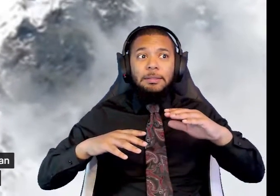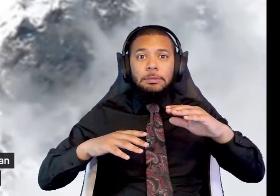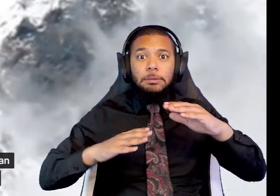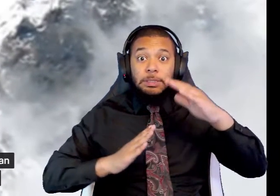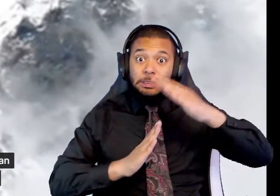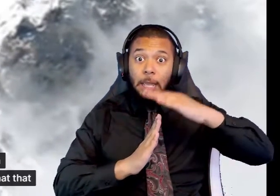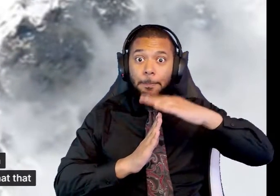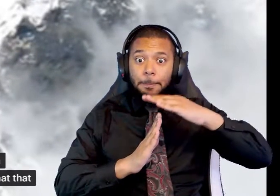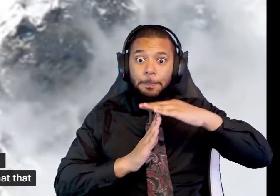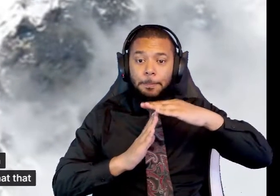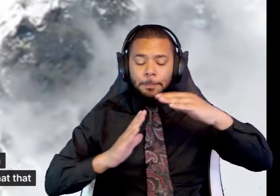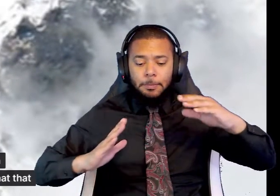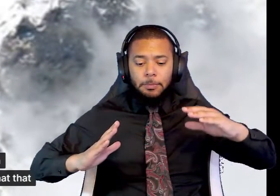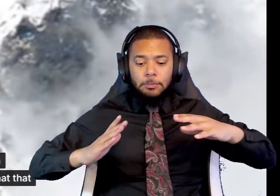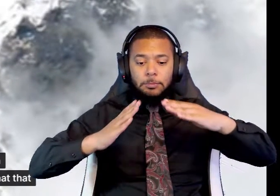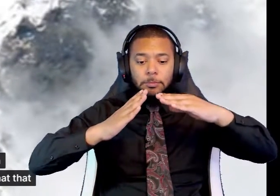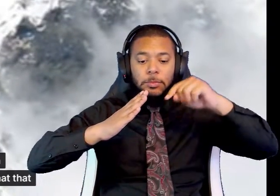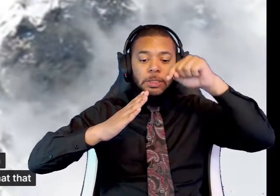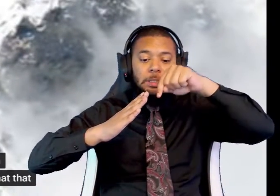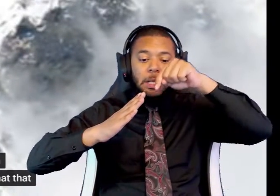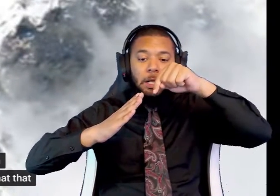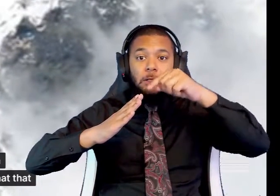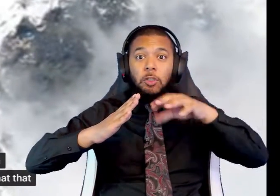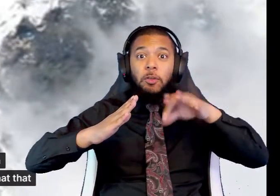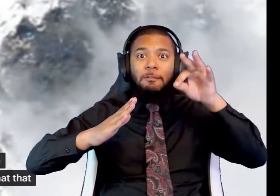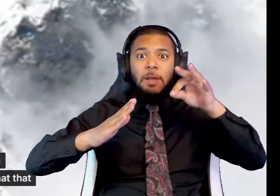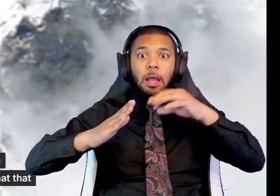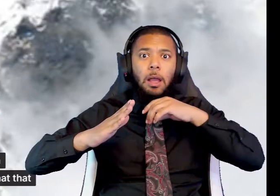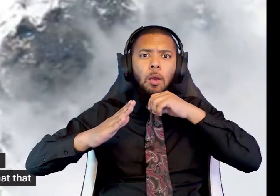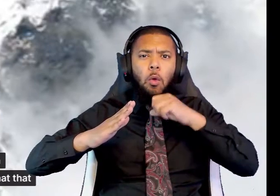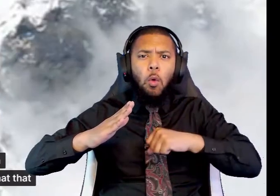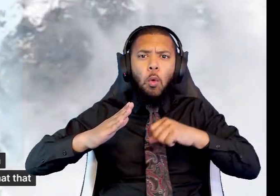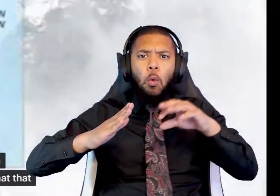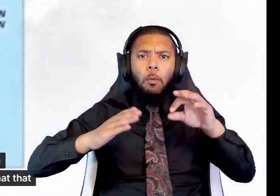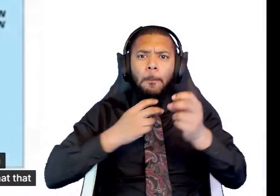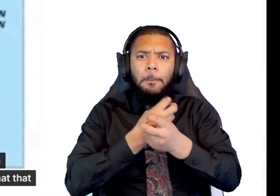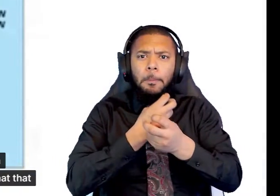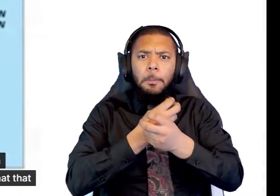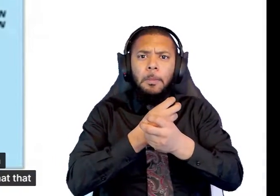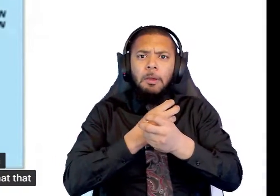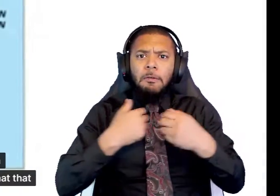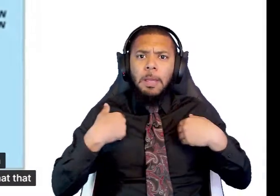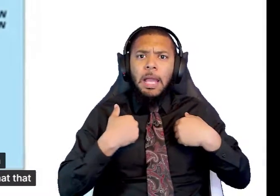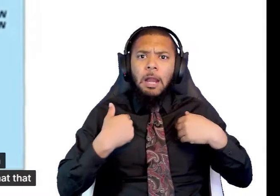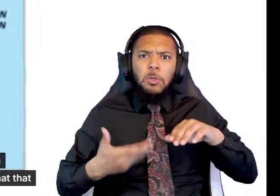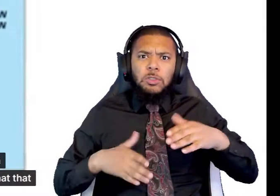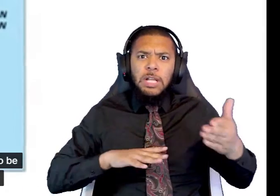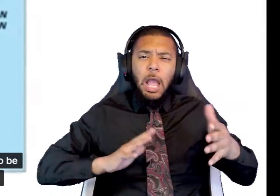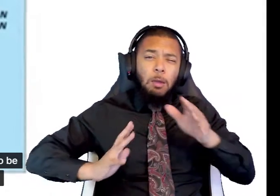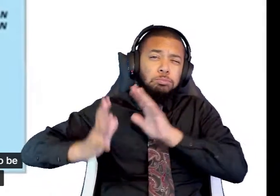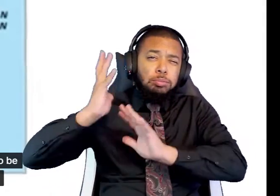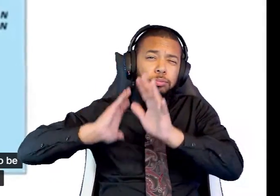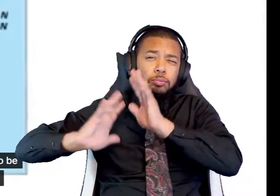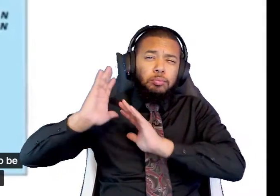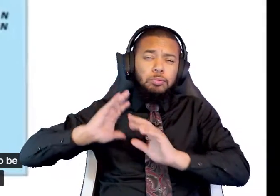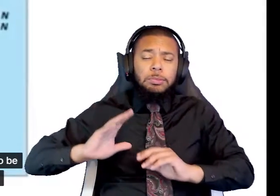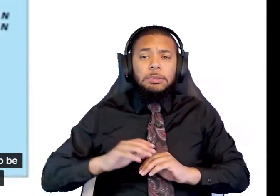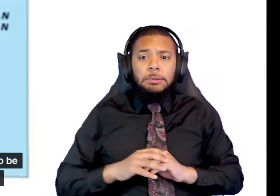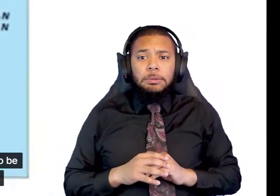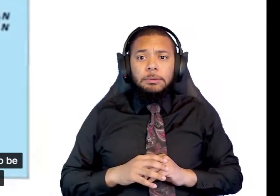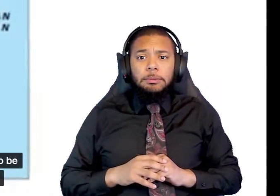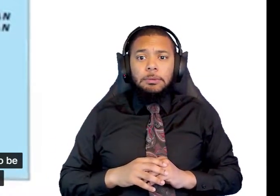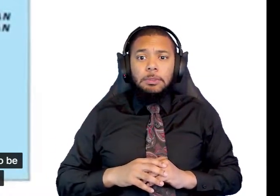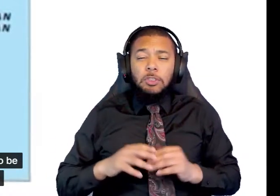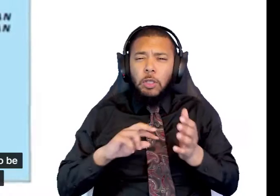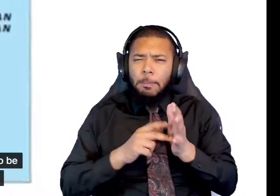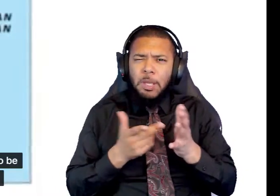can find fossils of creatures that used to live in seawater. Ammonites, for one. What that tells us is either the